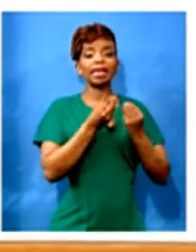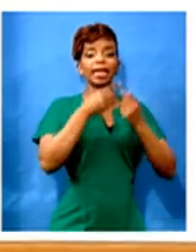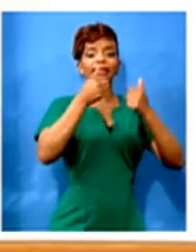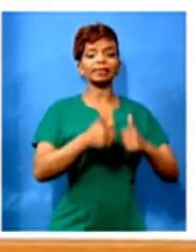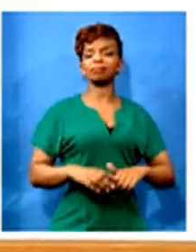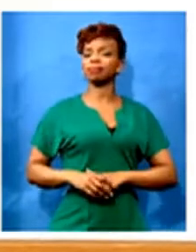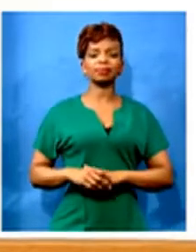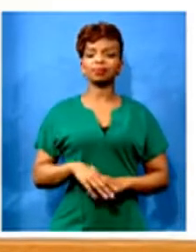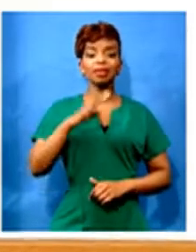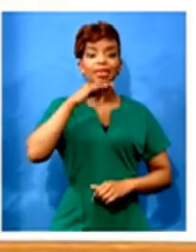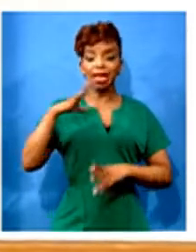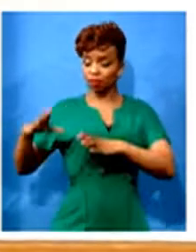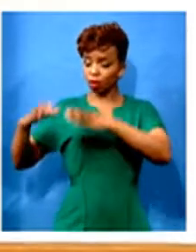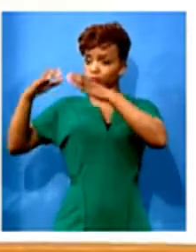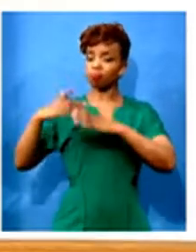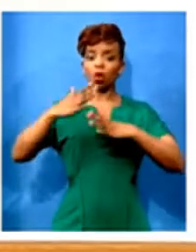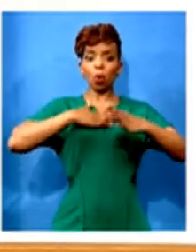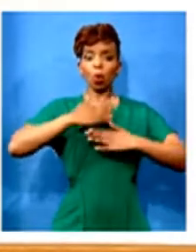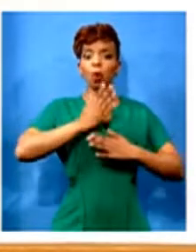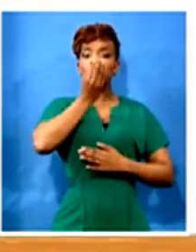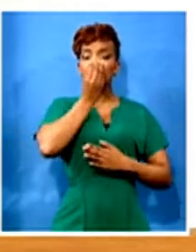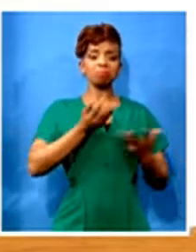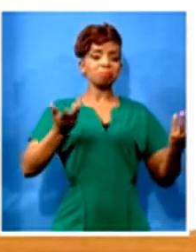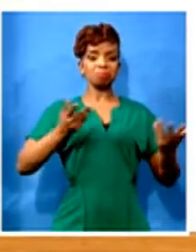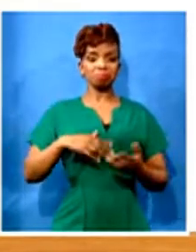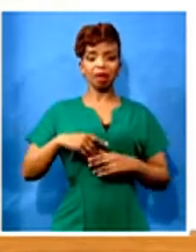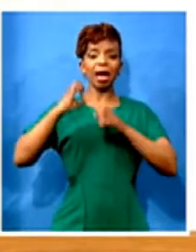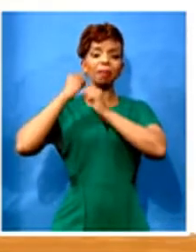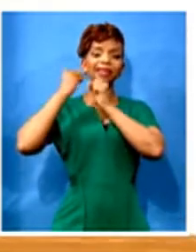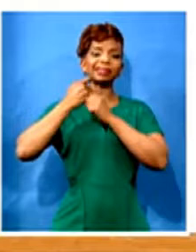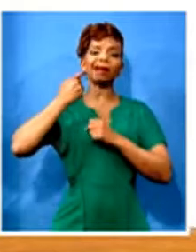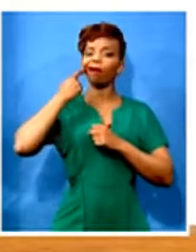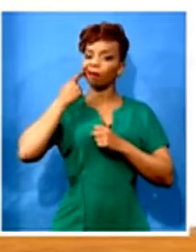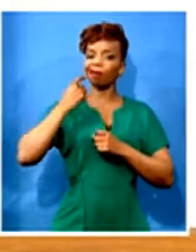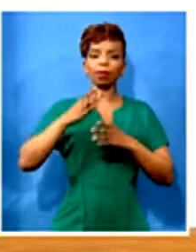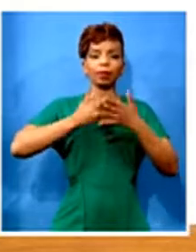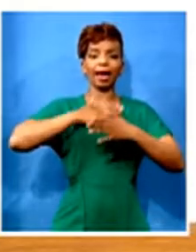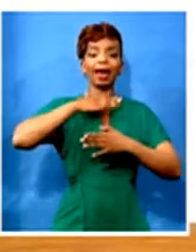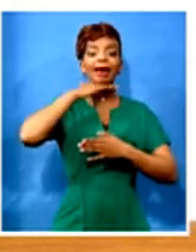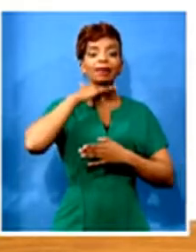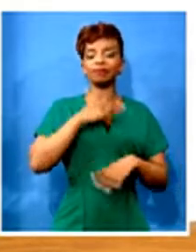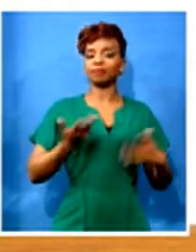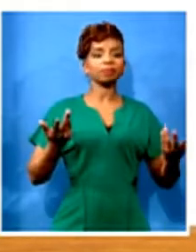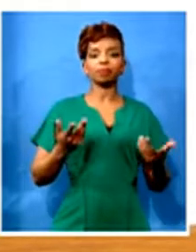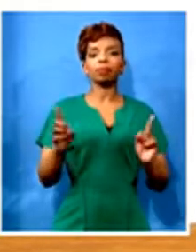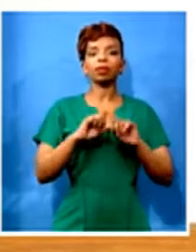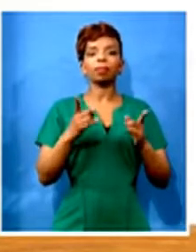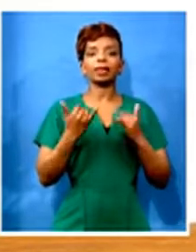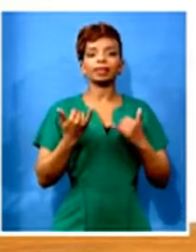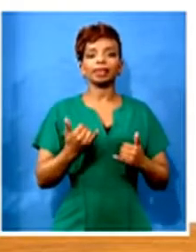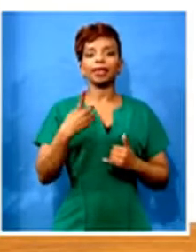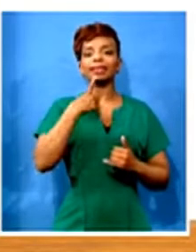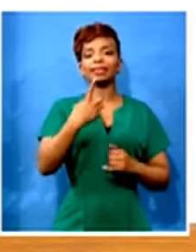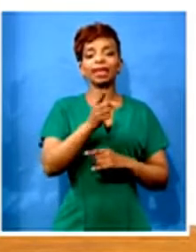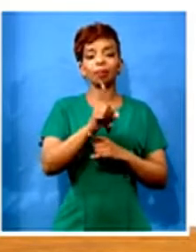the nurses don't come to work, doctors don't come to work. So the Deputy Public Protector is here in the metro. She's going to come for herself and see how bad things